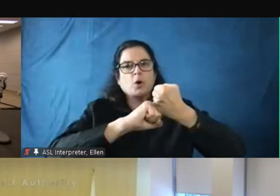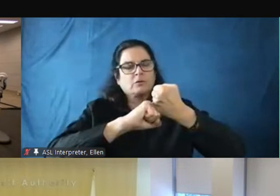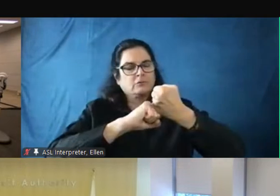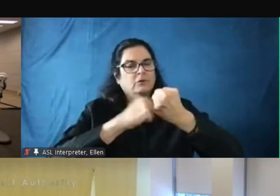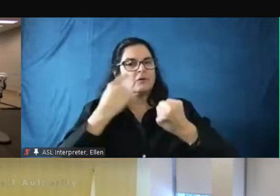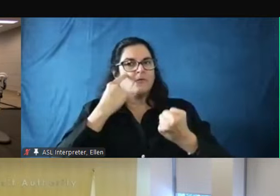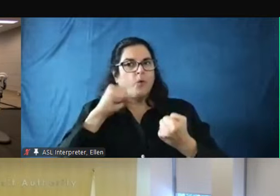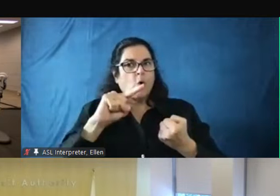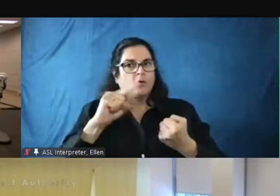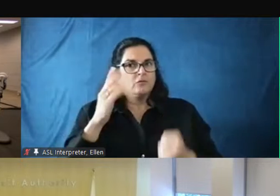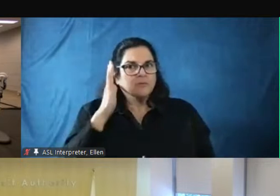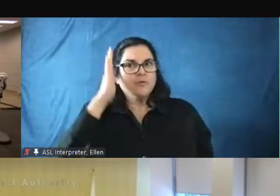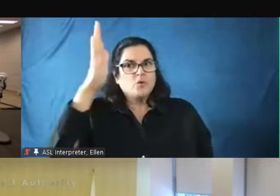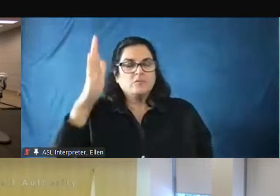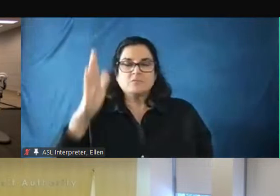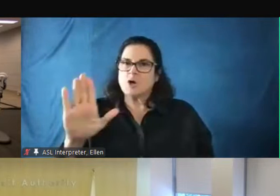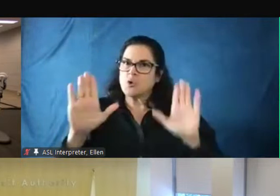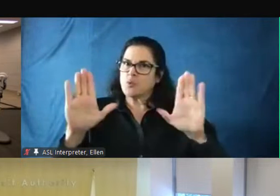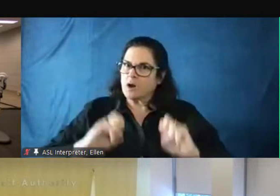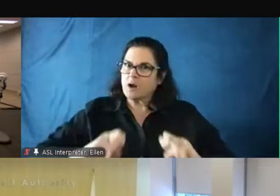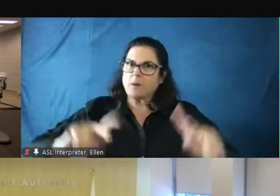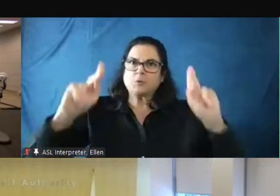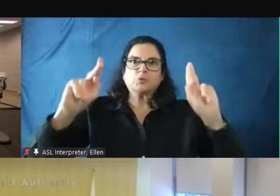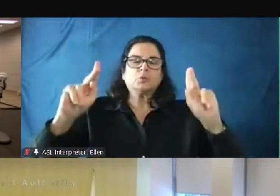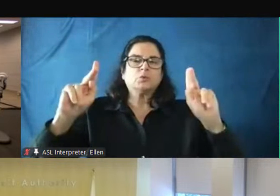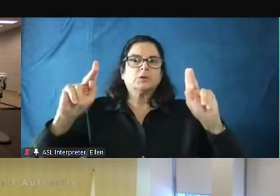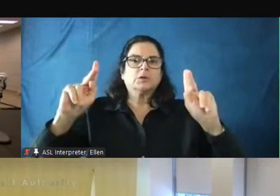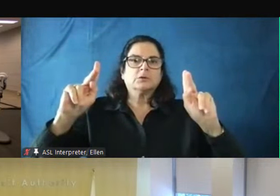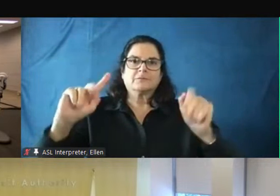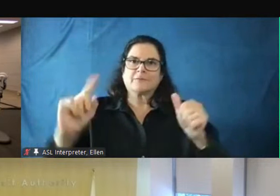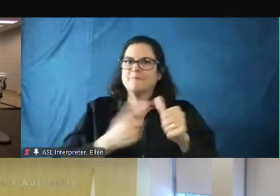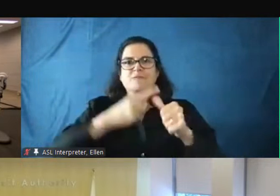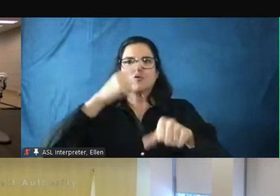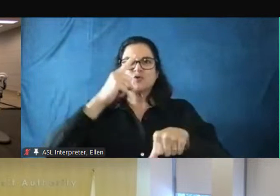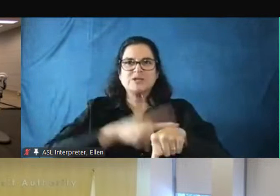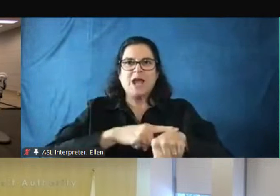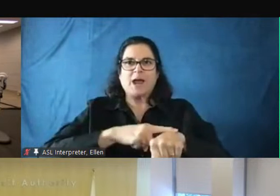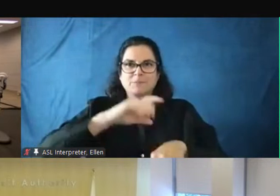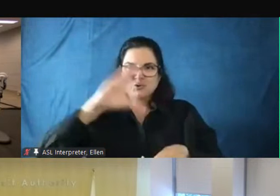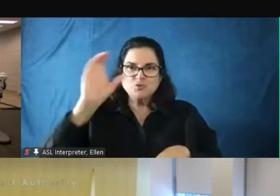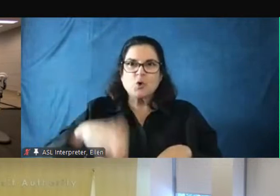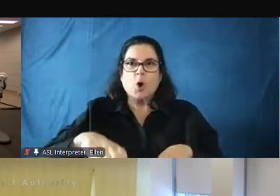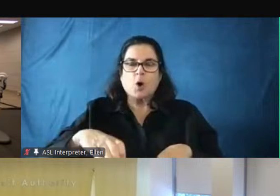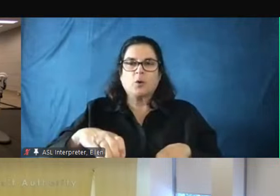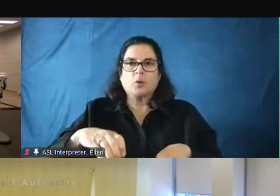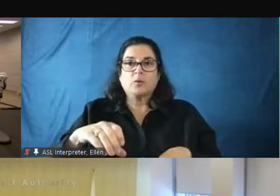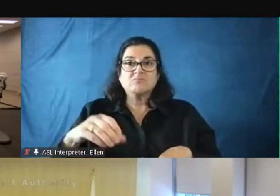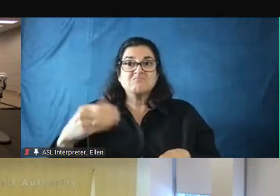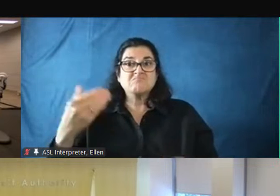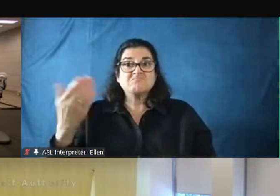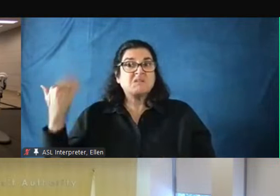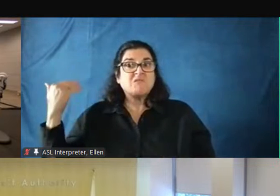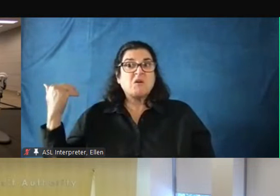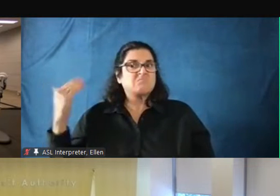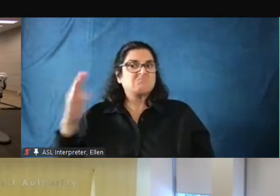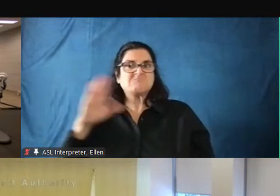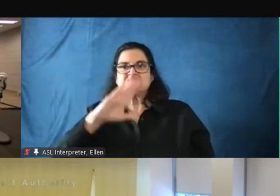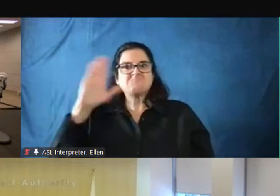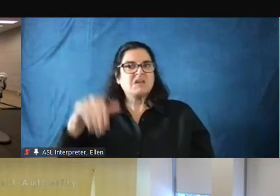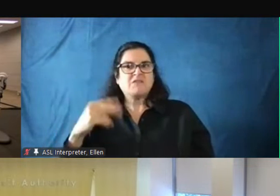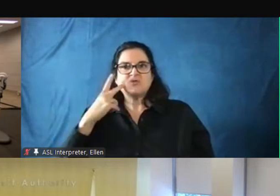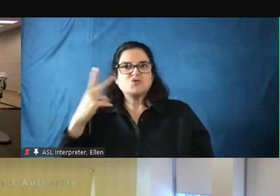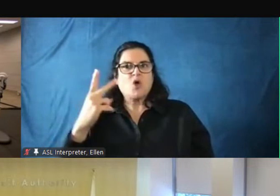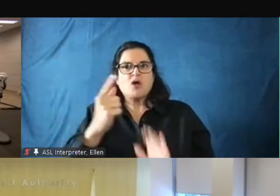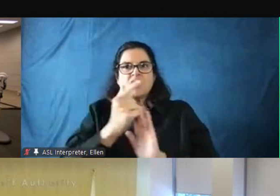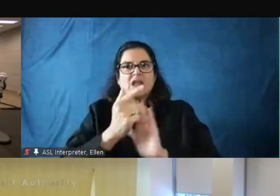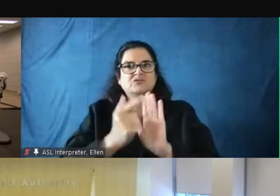great opportunity now that for the first time that I've been in Chicago, I have never seen legislation being introduced that there is a